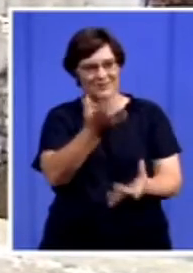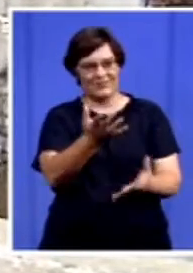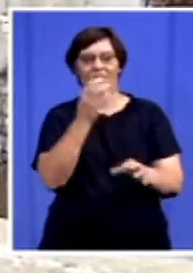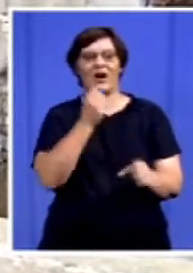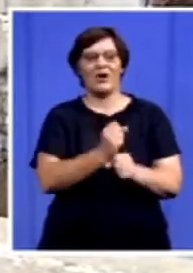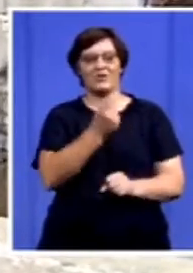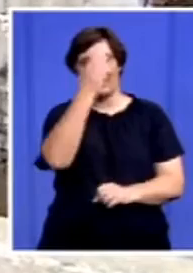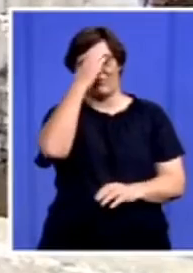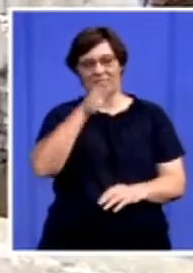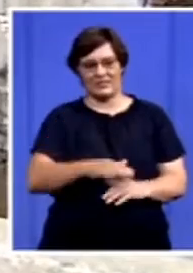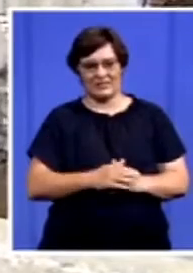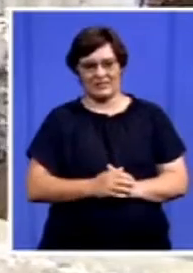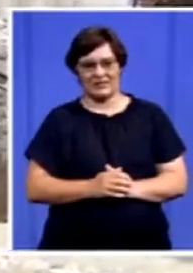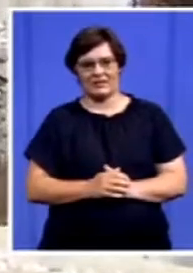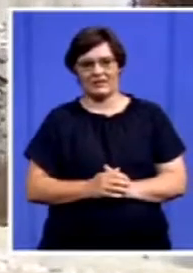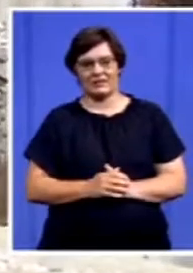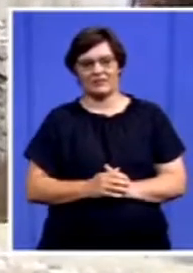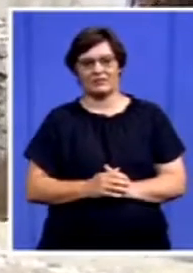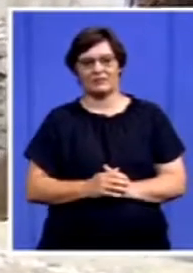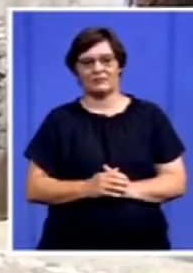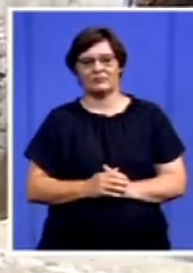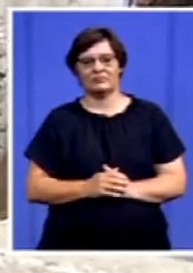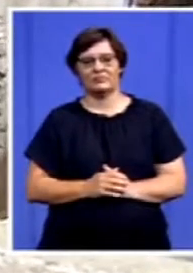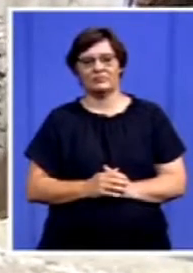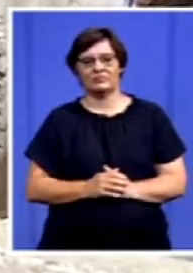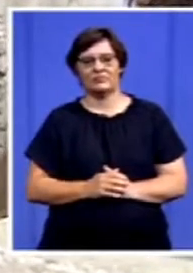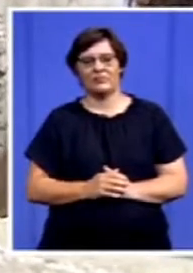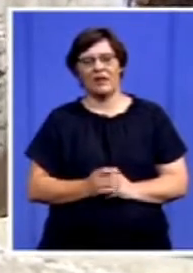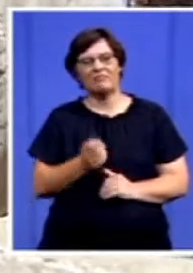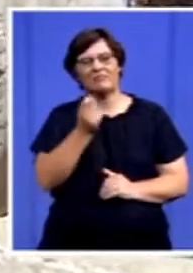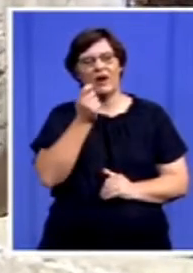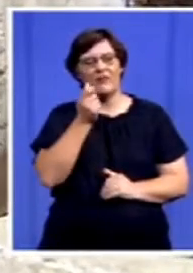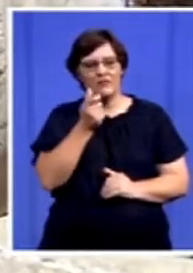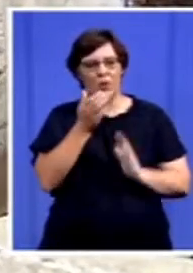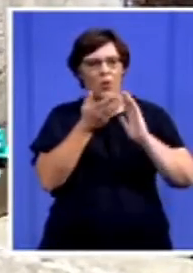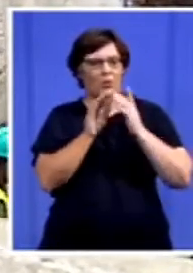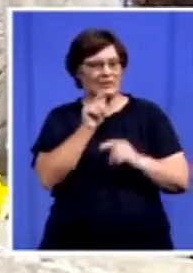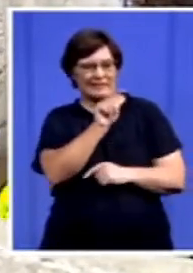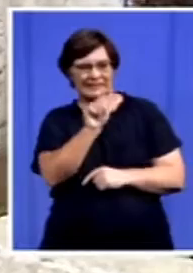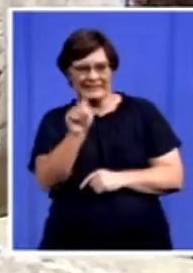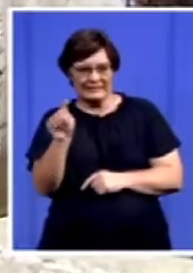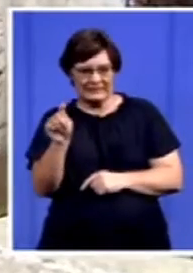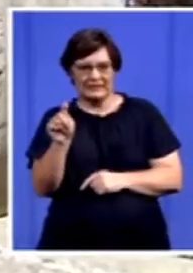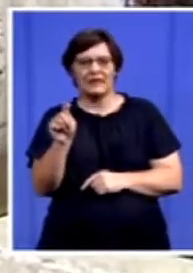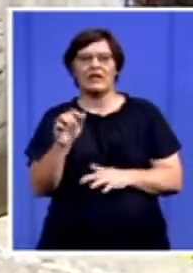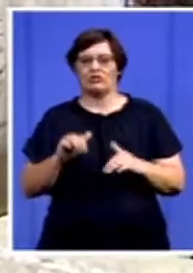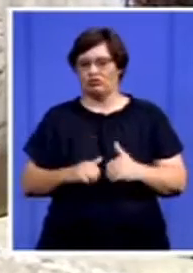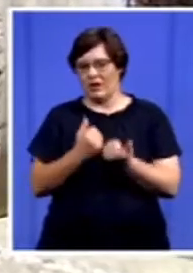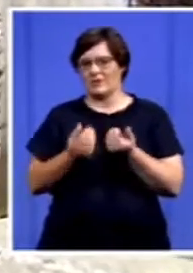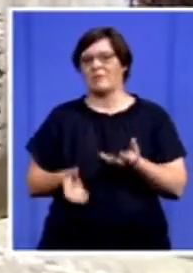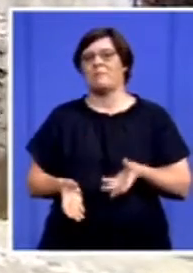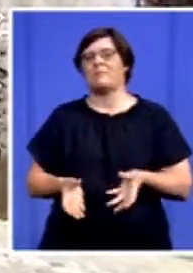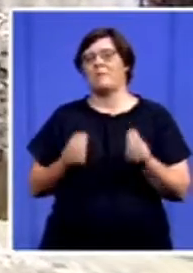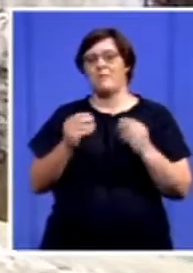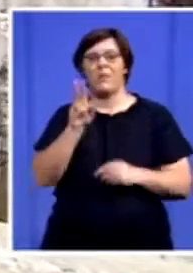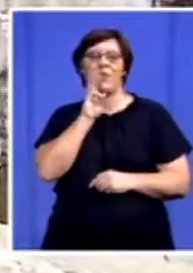just a very few or a handful of communities had experienced some challenges regarding water over the past couple